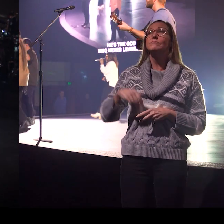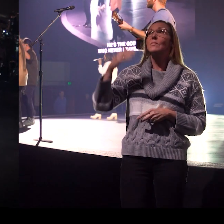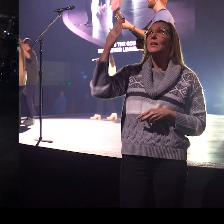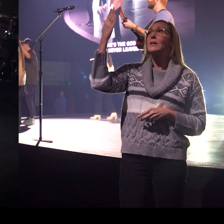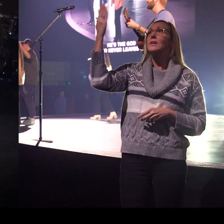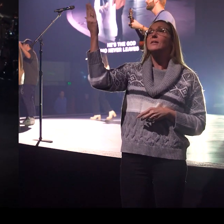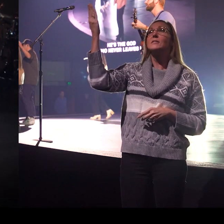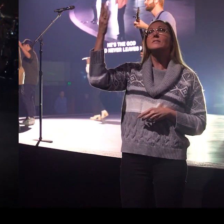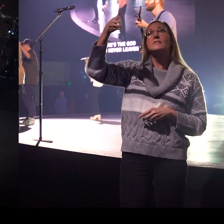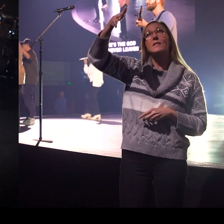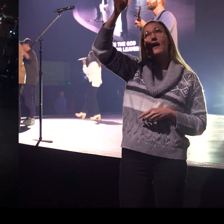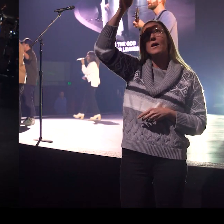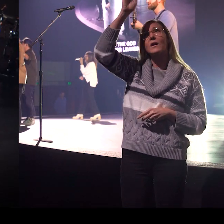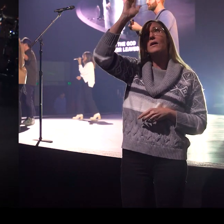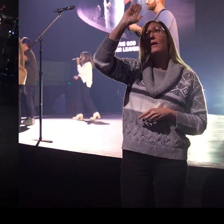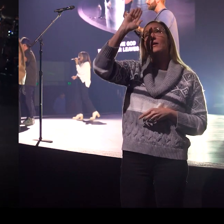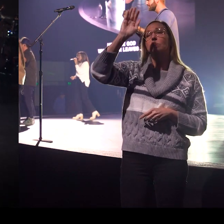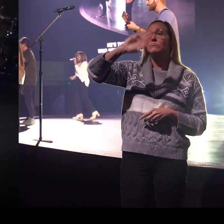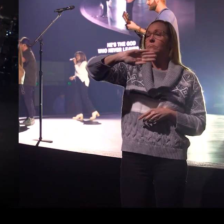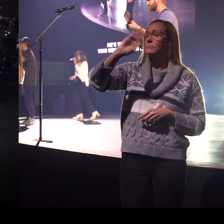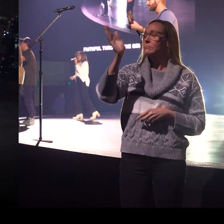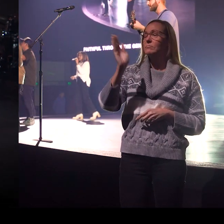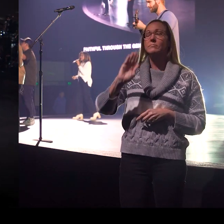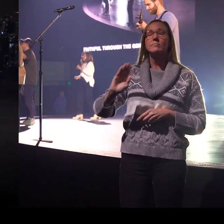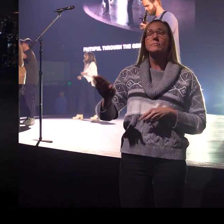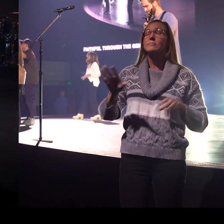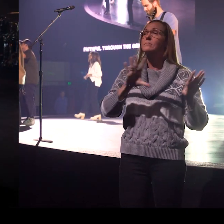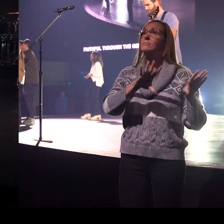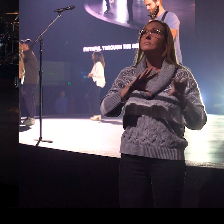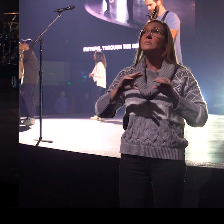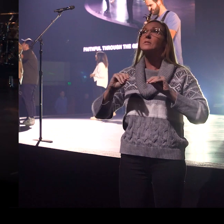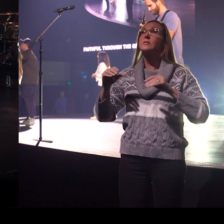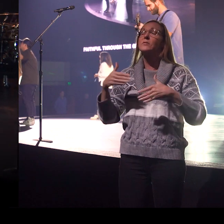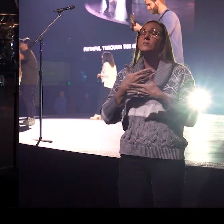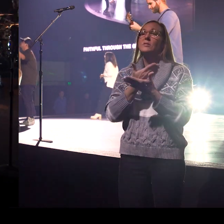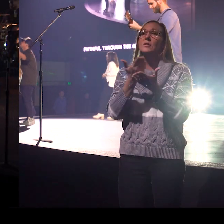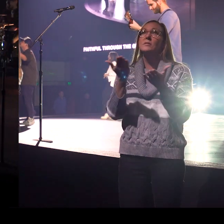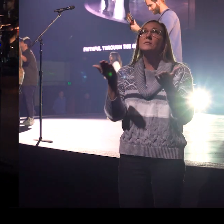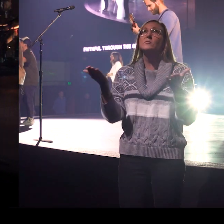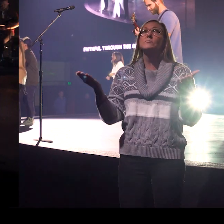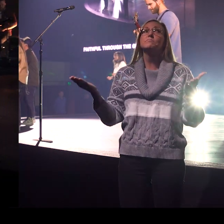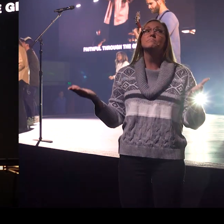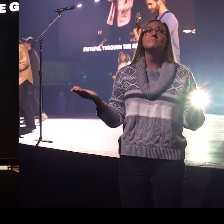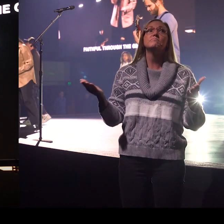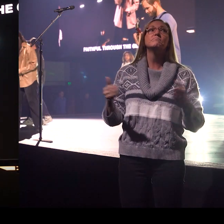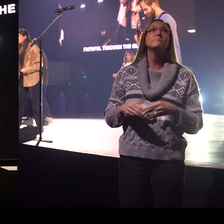He's the God who never leaves us.